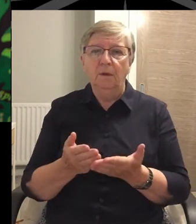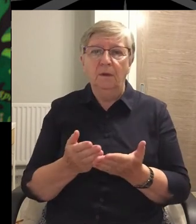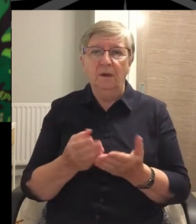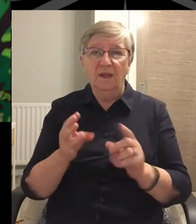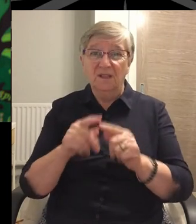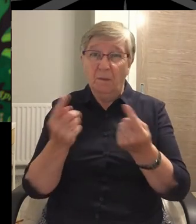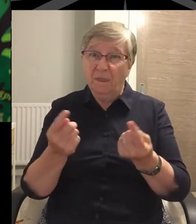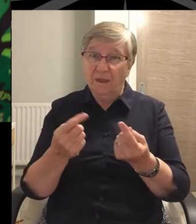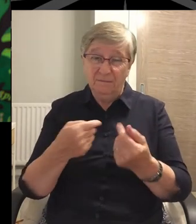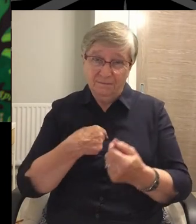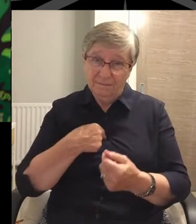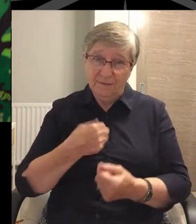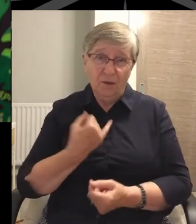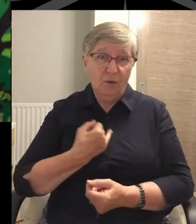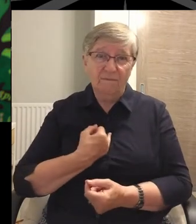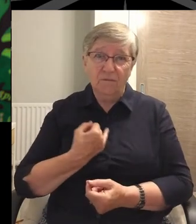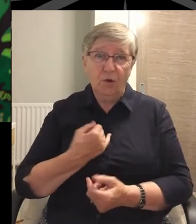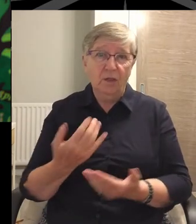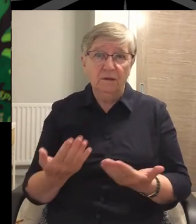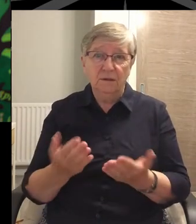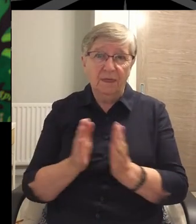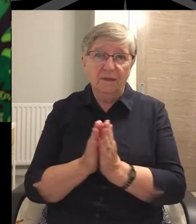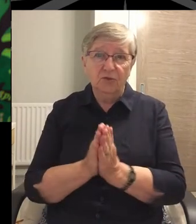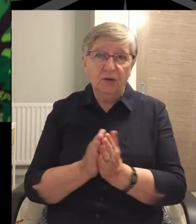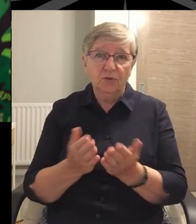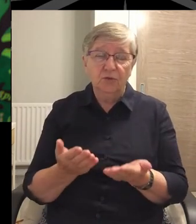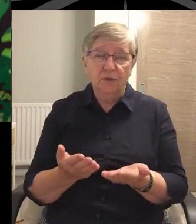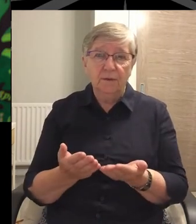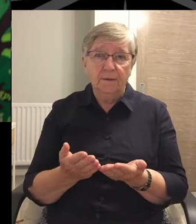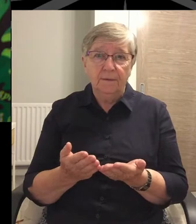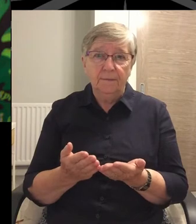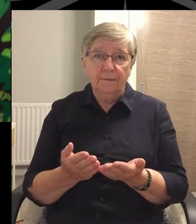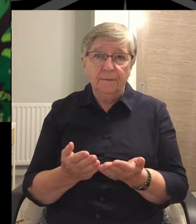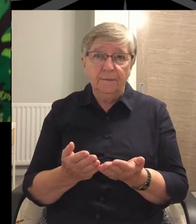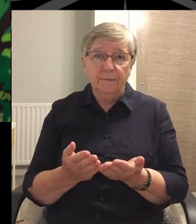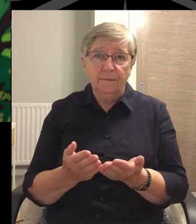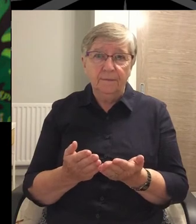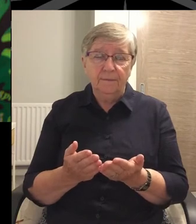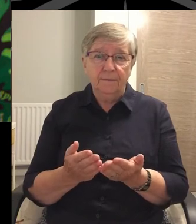that reputation is something we've brought on ourselves.